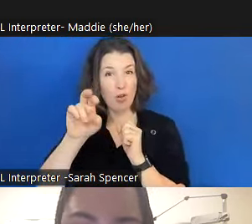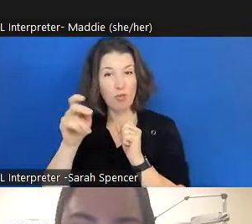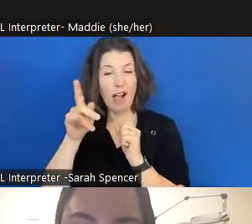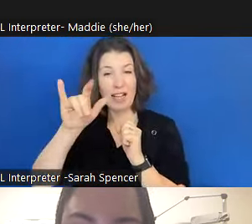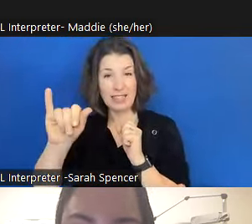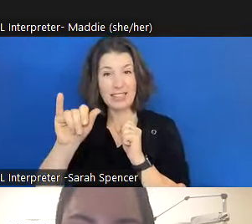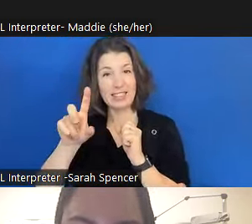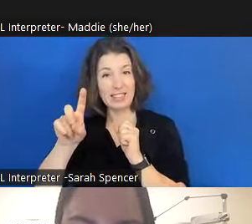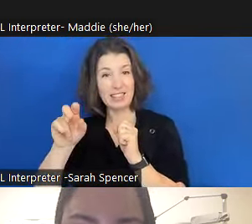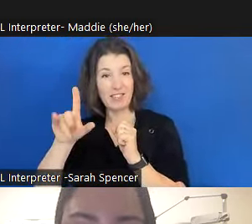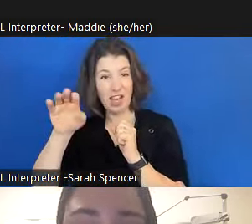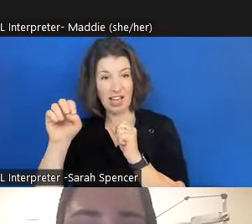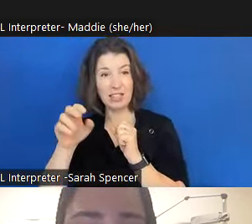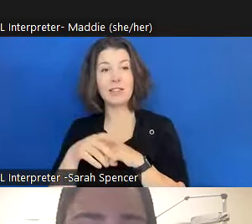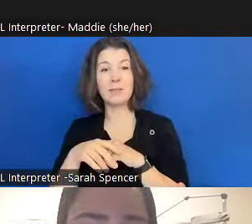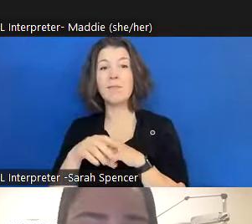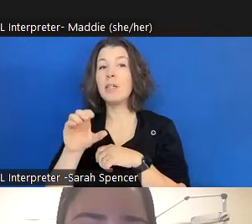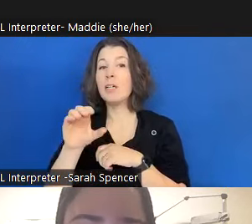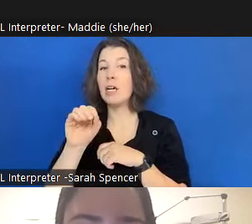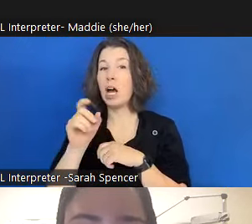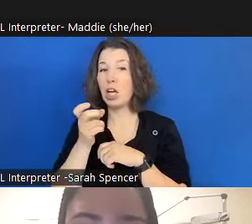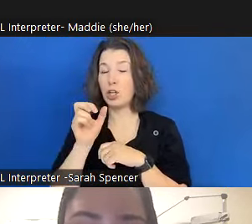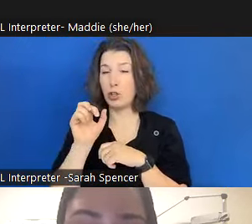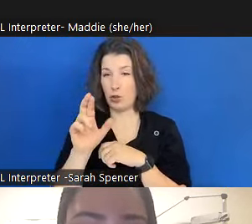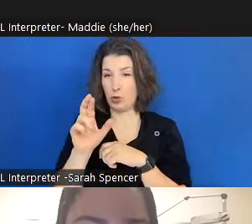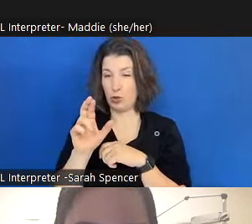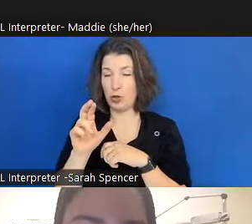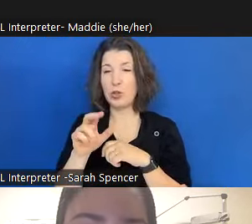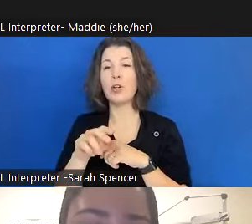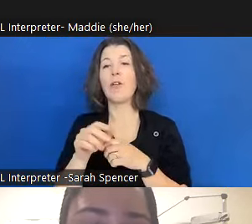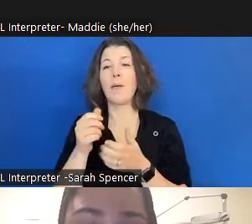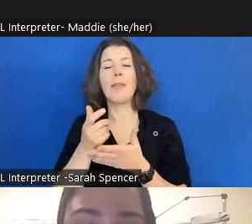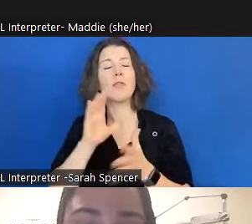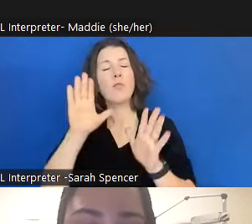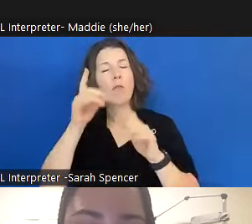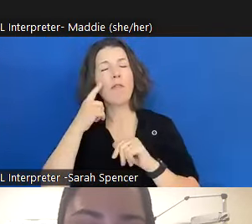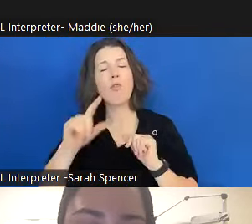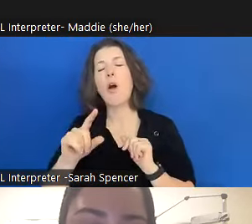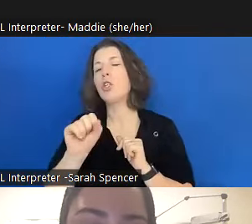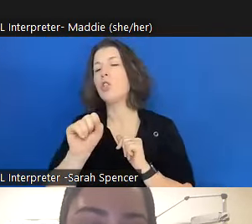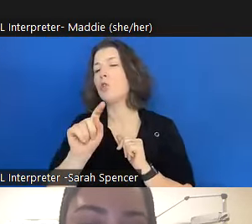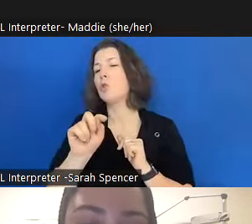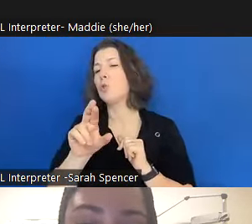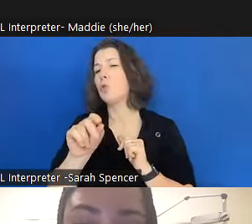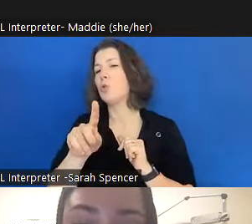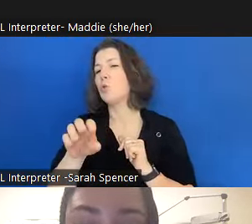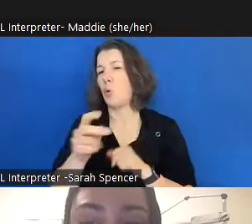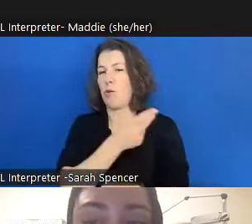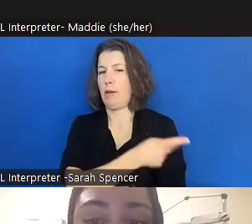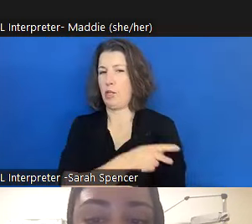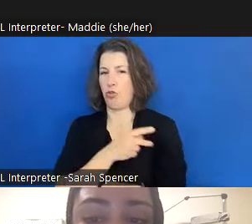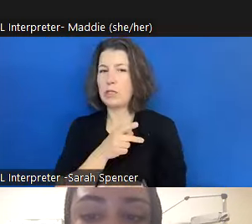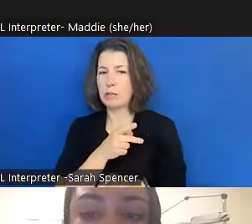optical character recognition. This is wonderful for our stroke patients who have some level of